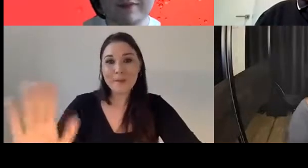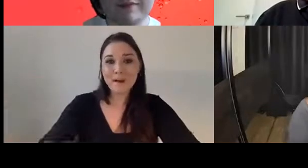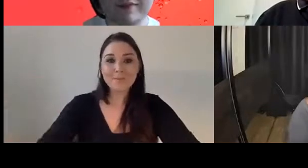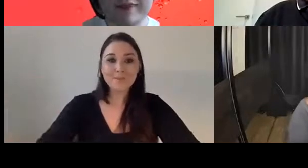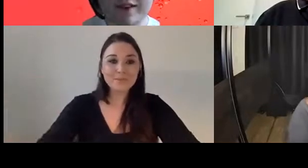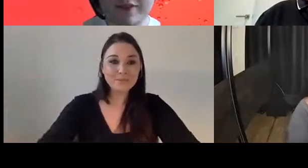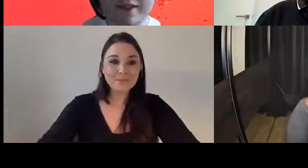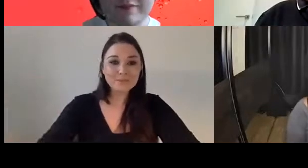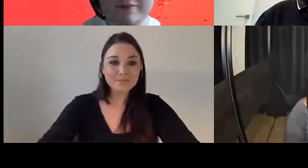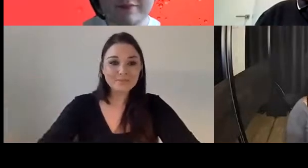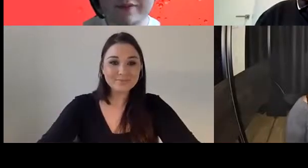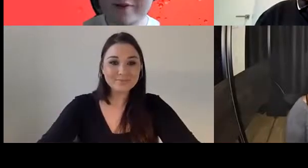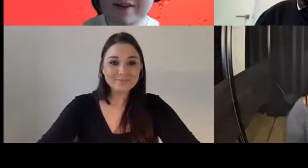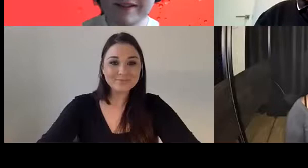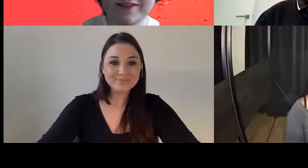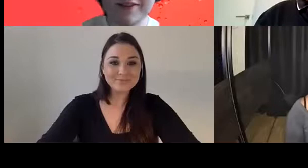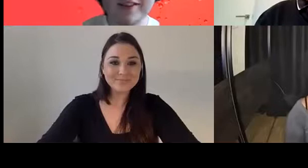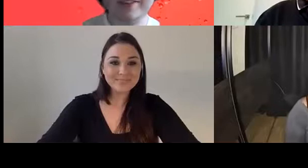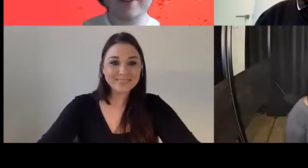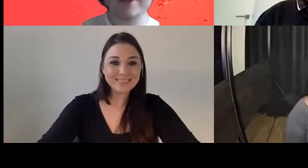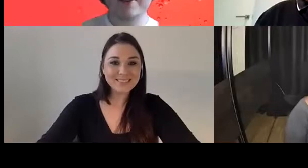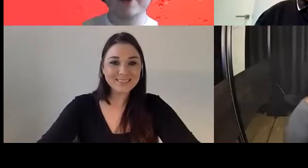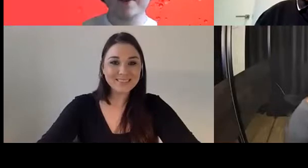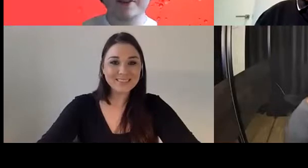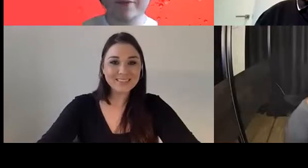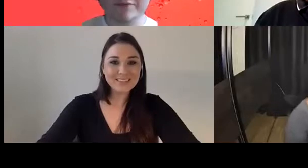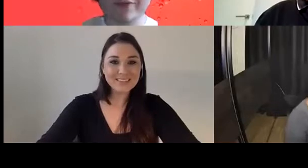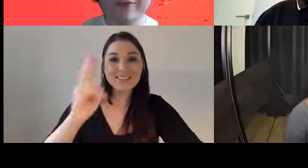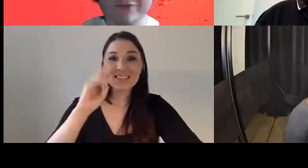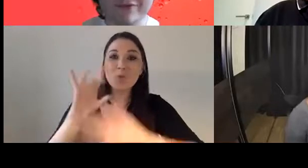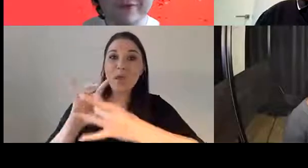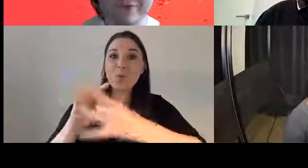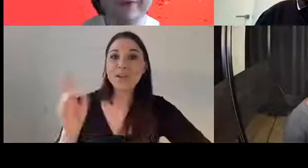Thanks for having us. Lovely. No worries. Thanks guys. See you on the networking. Okay.